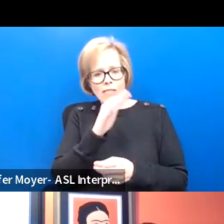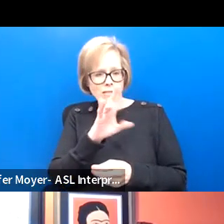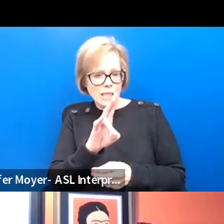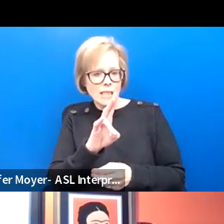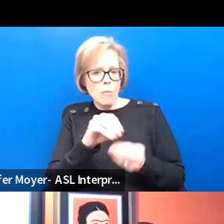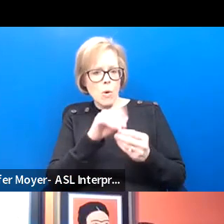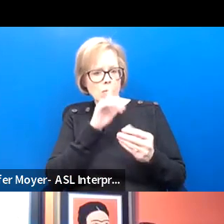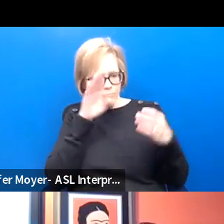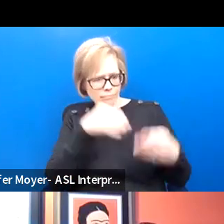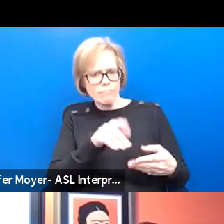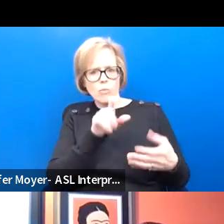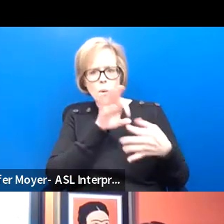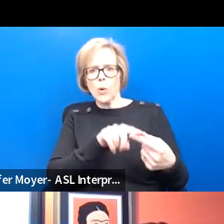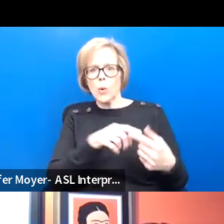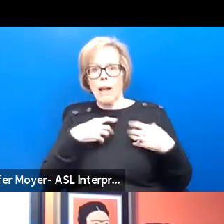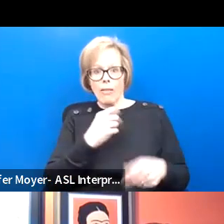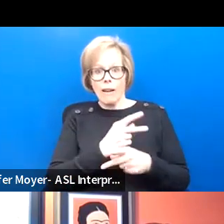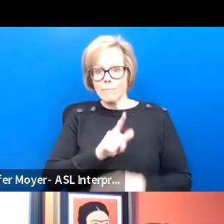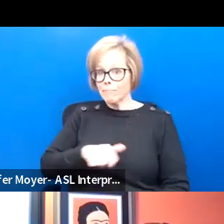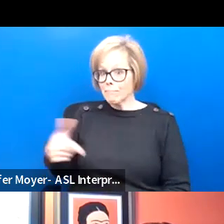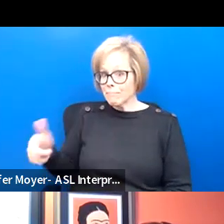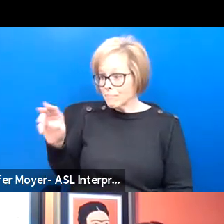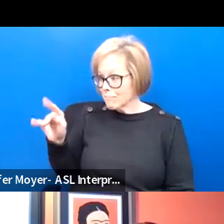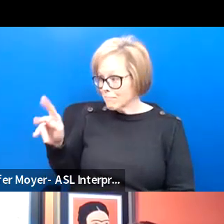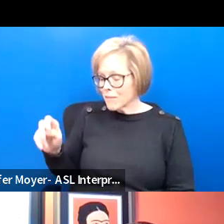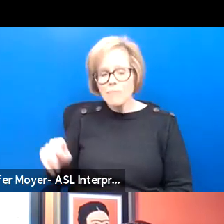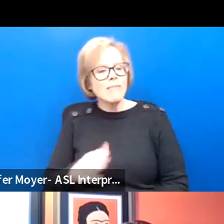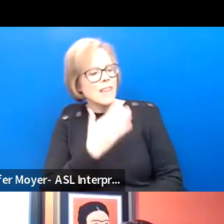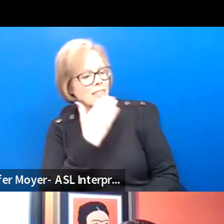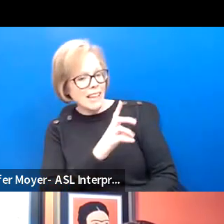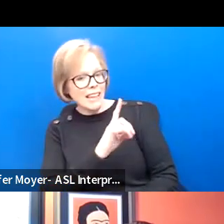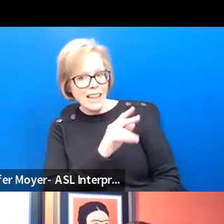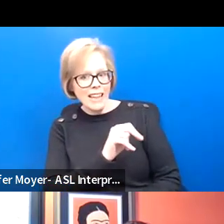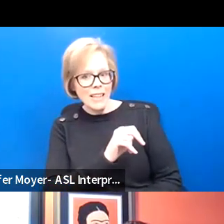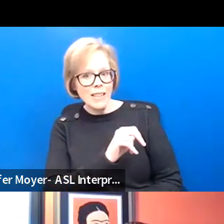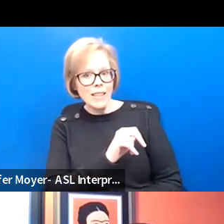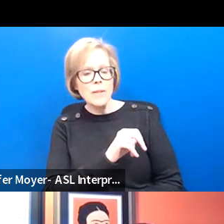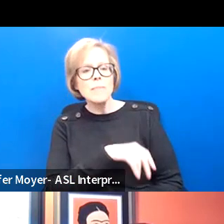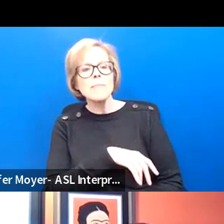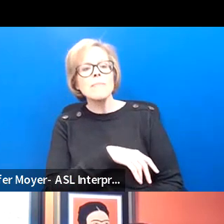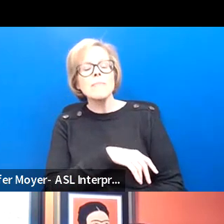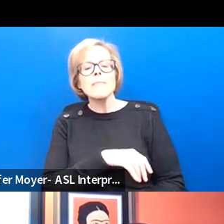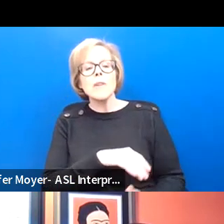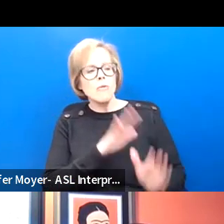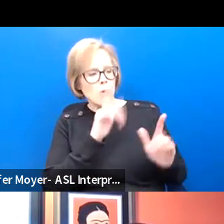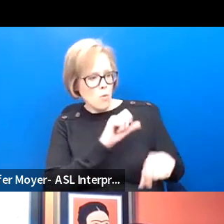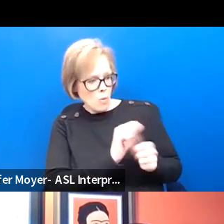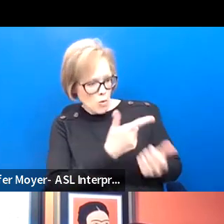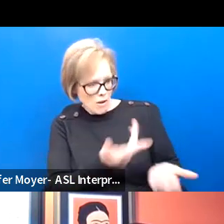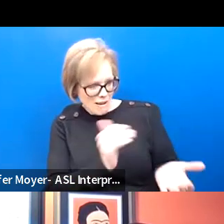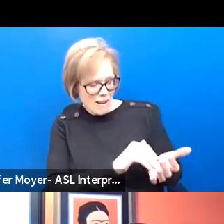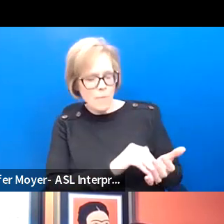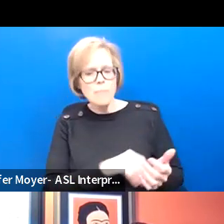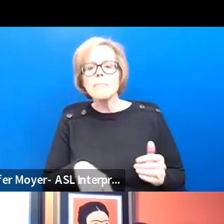awesome. all right. Great. Mike? Thanks, Dylan. Great to work with you again. And let's